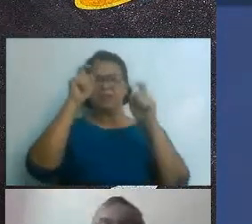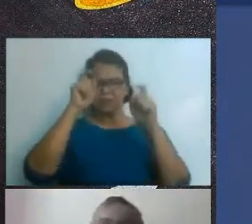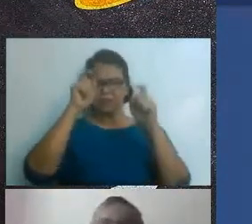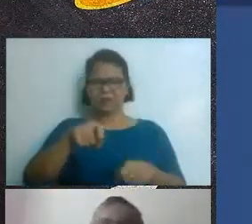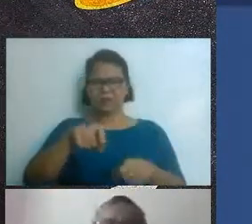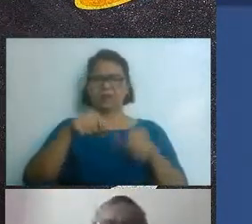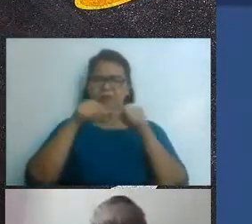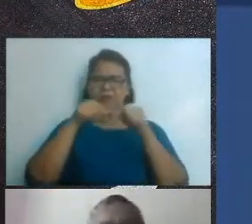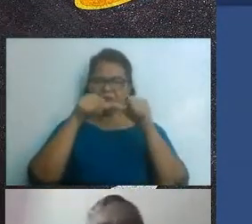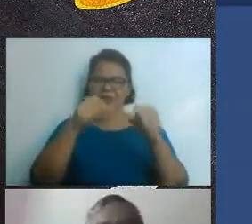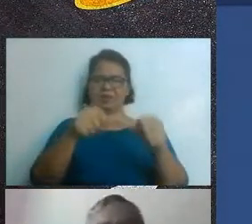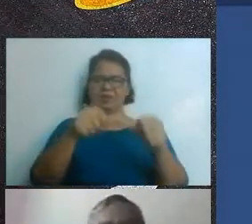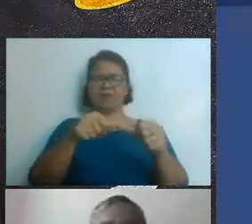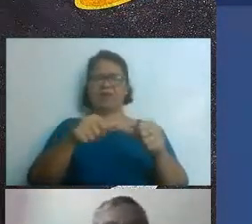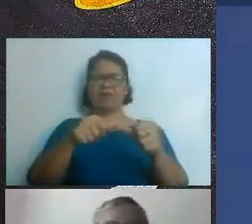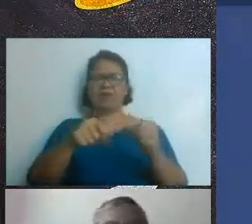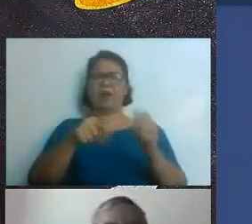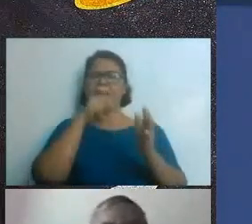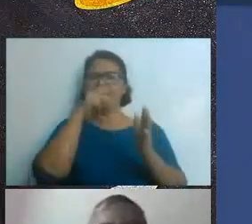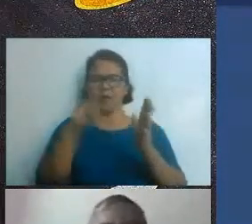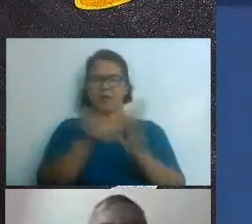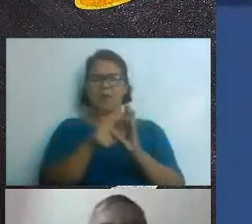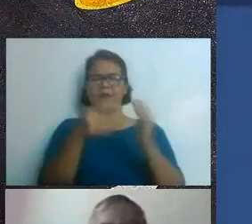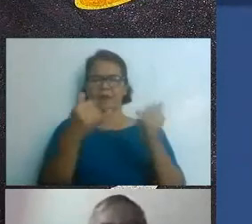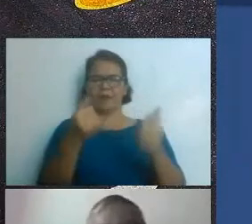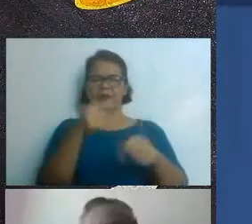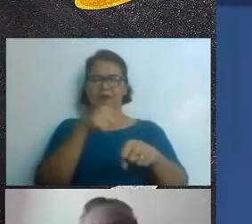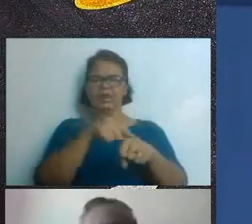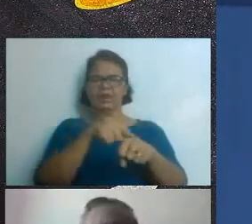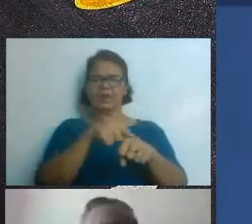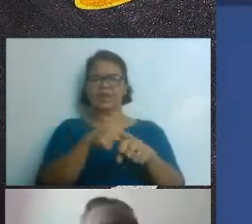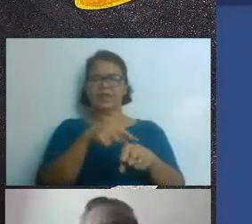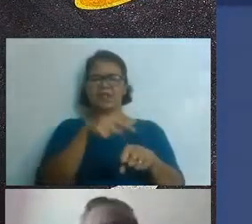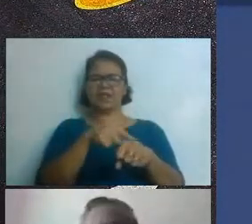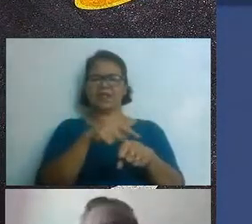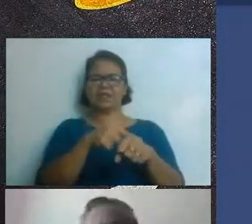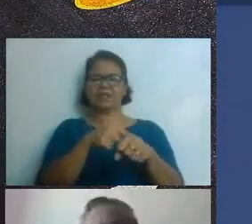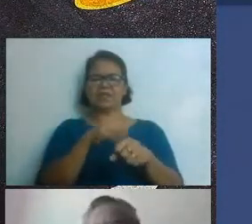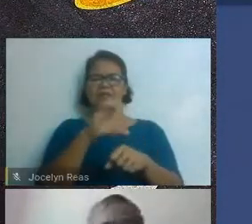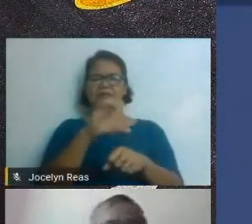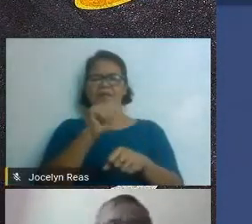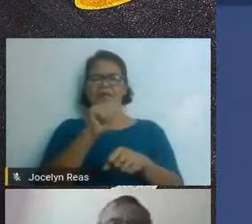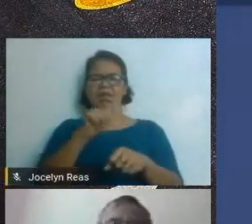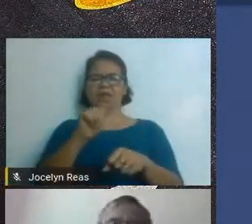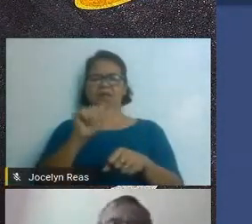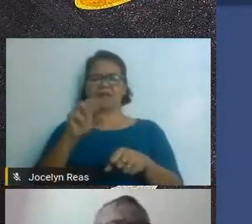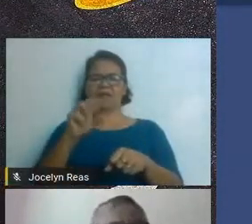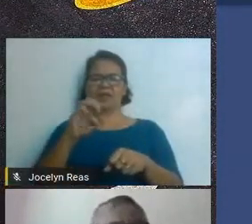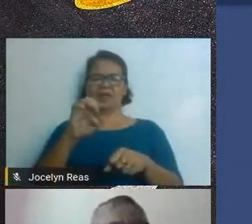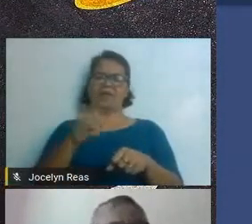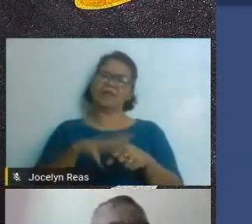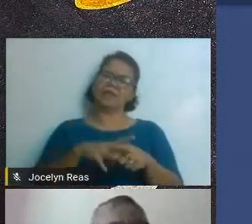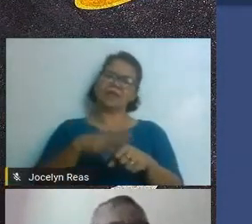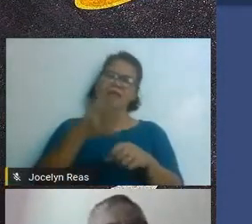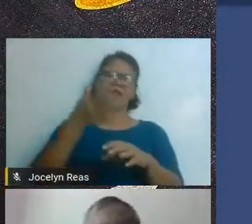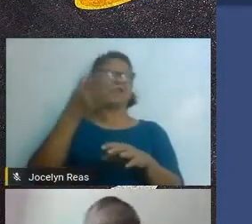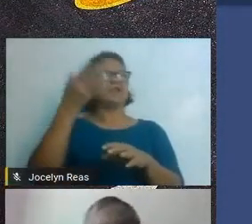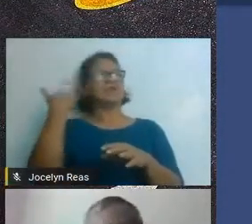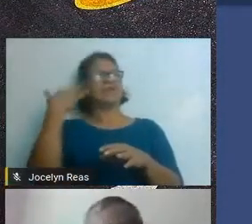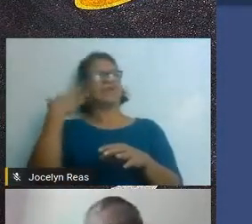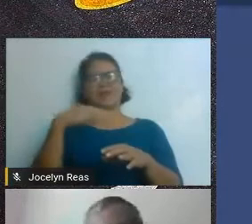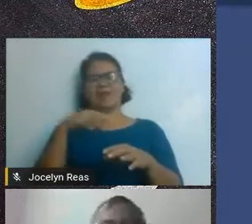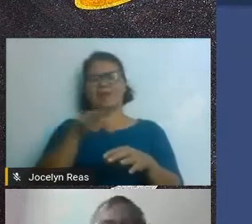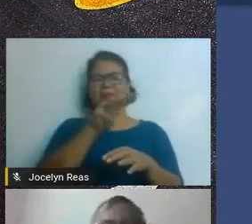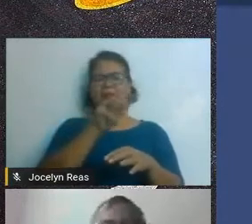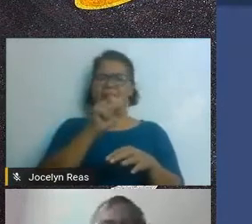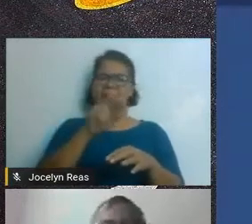proven this in times of calamities and disasters, the Marawi seeds, typhoons, volcanic